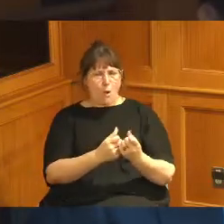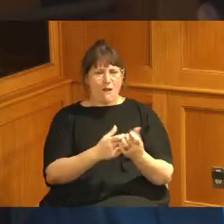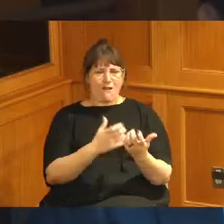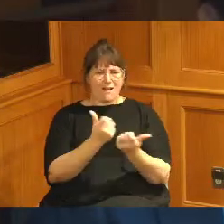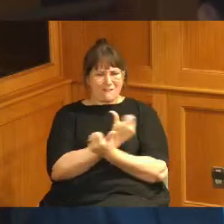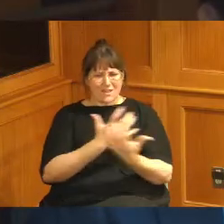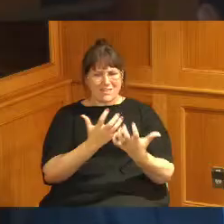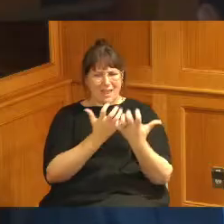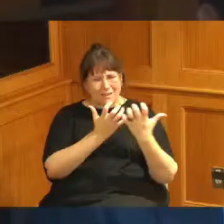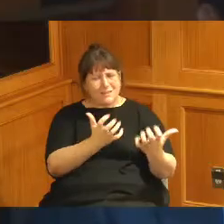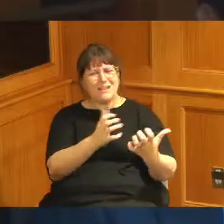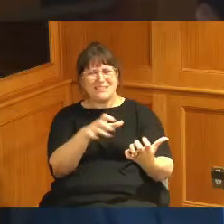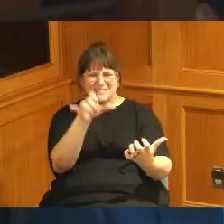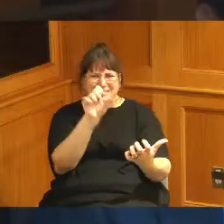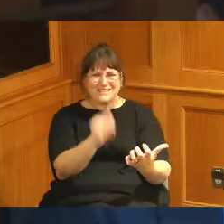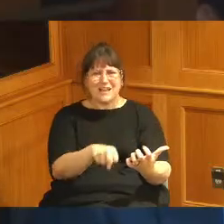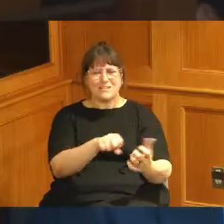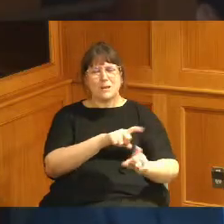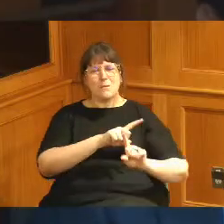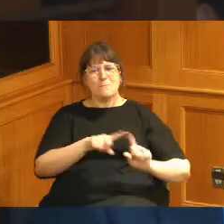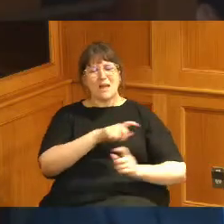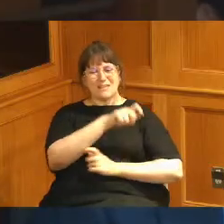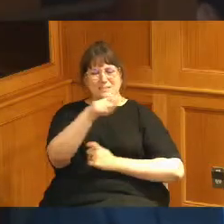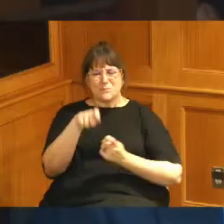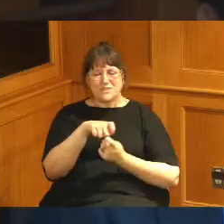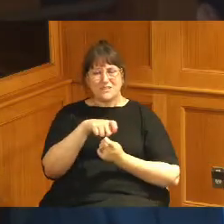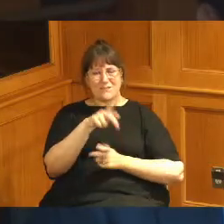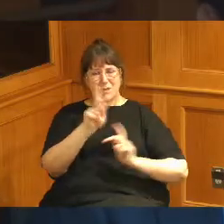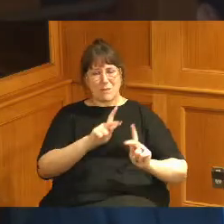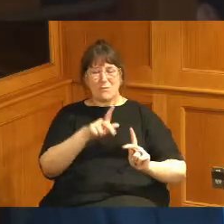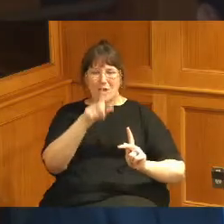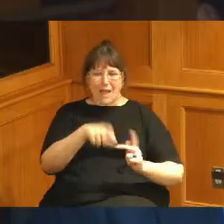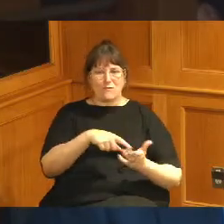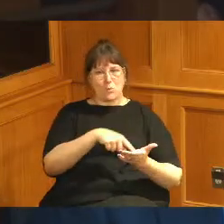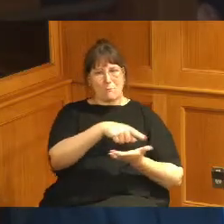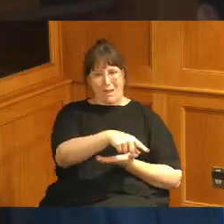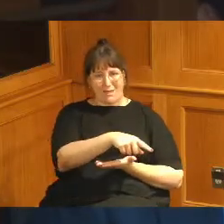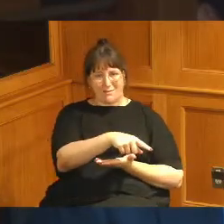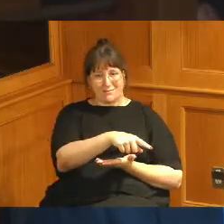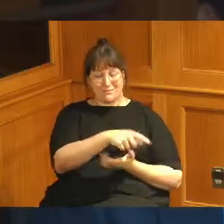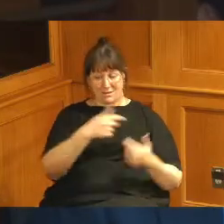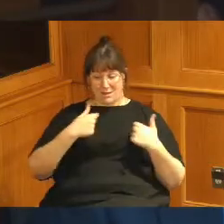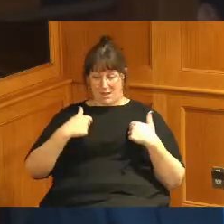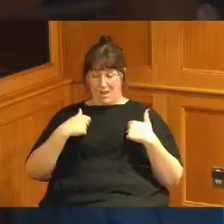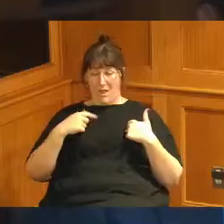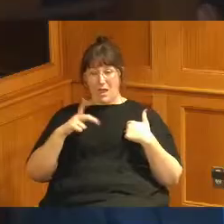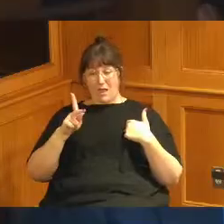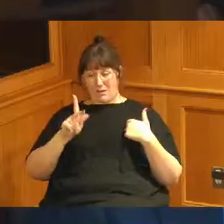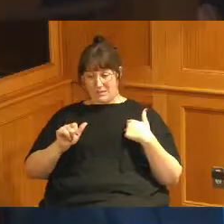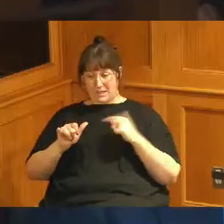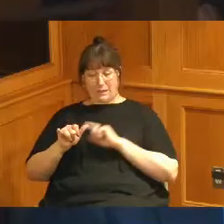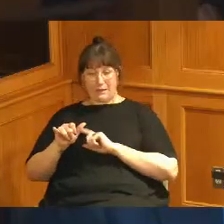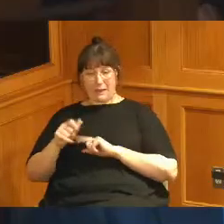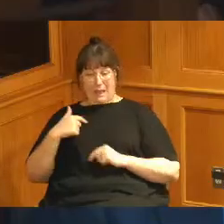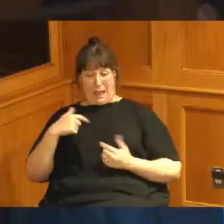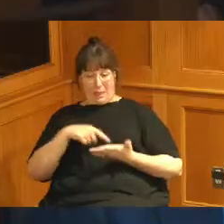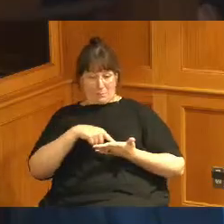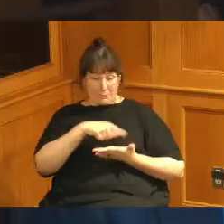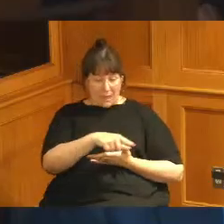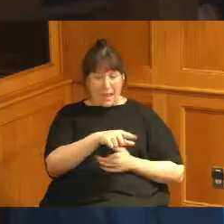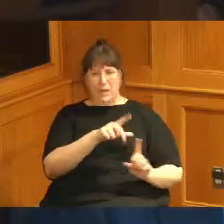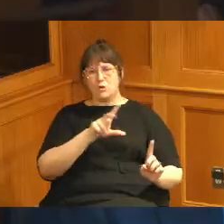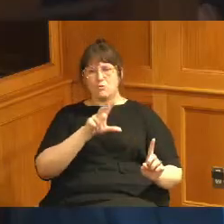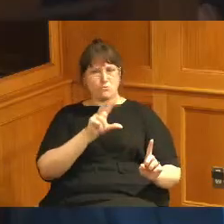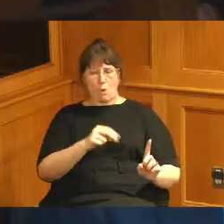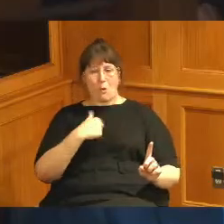the reality is only certain people got to pay for everything. If I'm from Dayton, Kentucky, I don't pay for the stadium, I pay for my